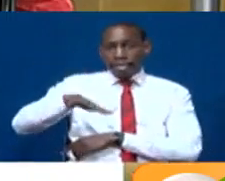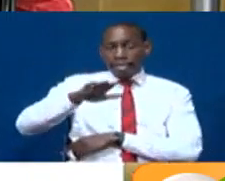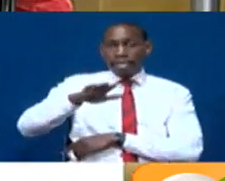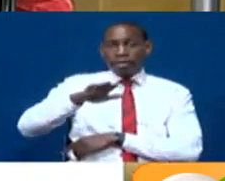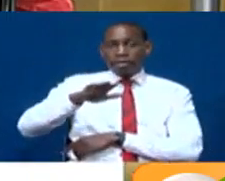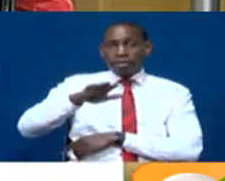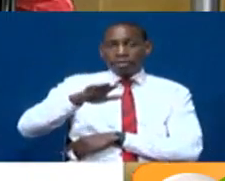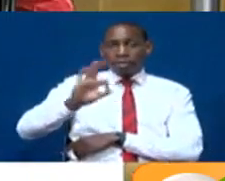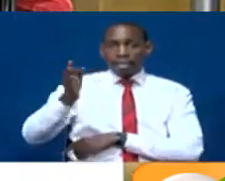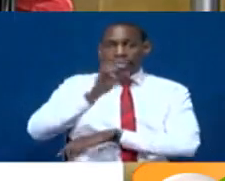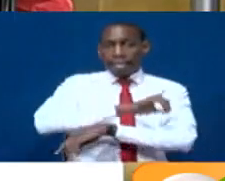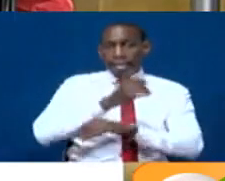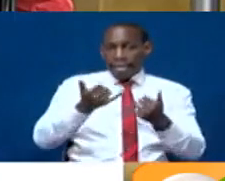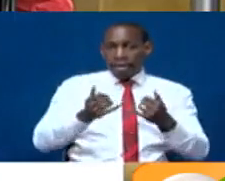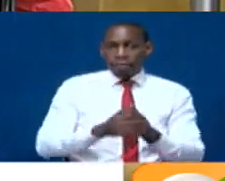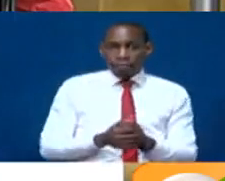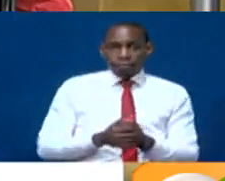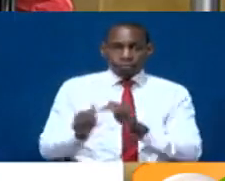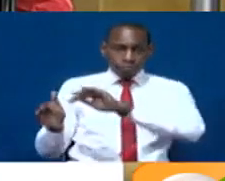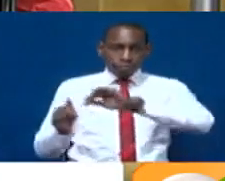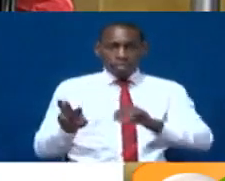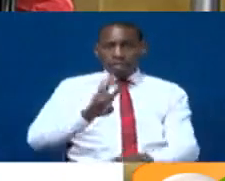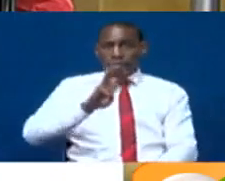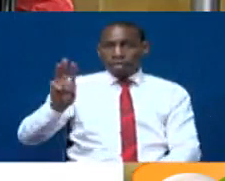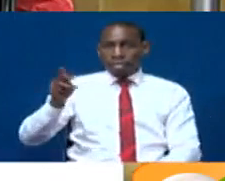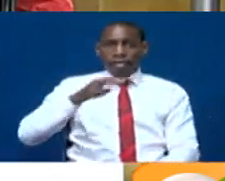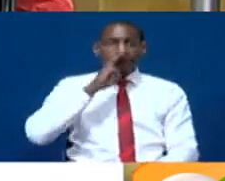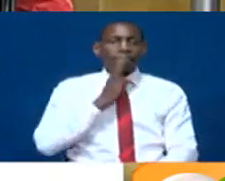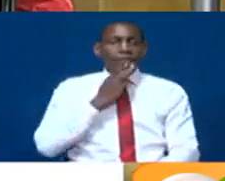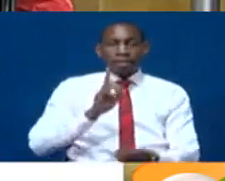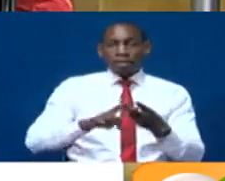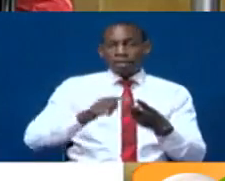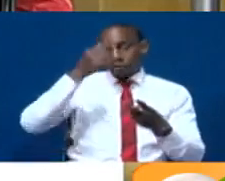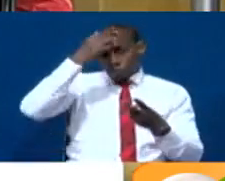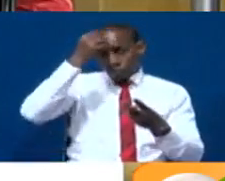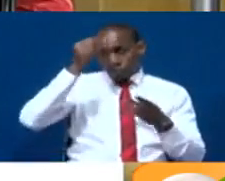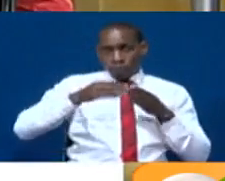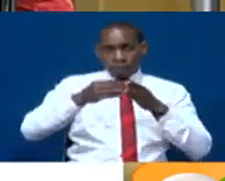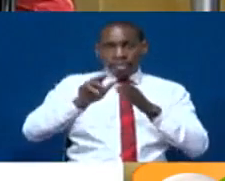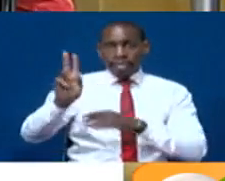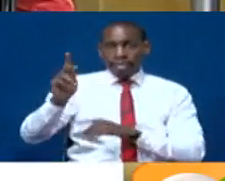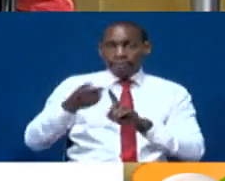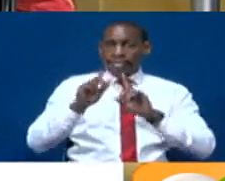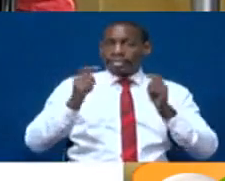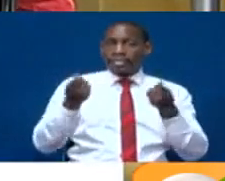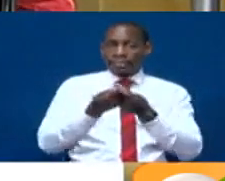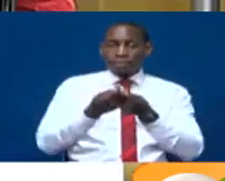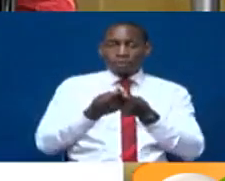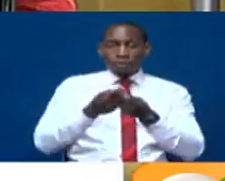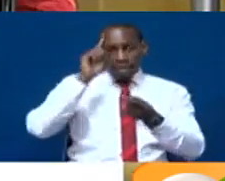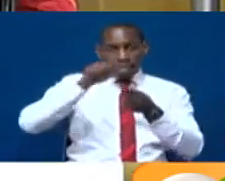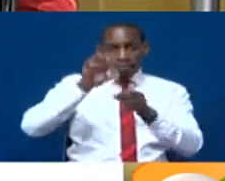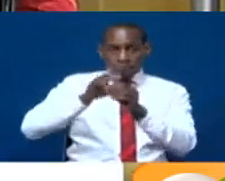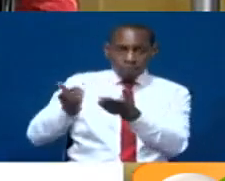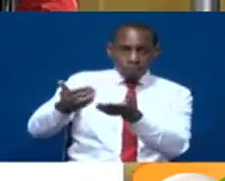for the third day. In Western Kenya, Musalia Mudavadi and Moses Wetangula led a Kenya Kwanza team on a vote hunting